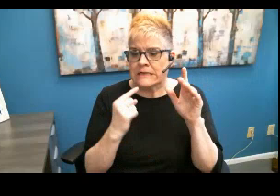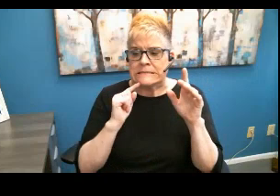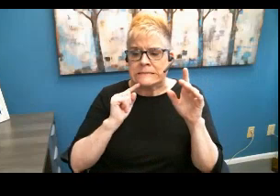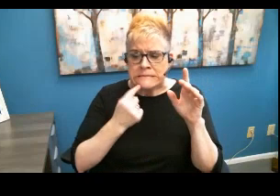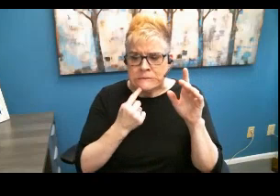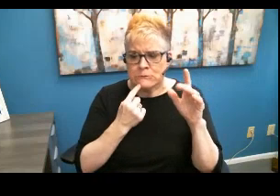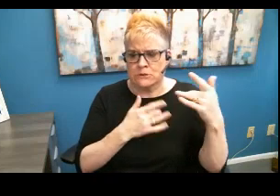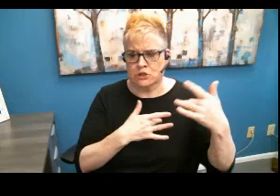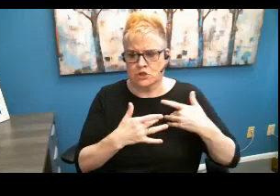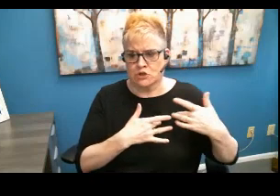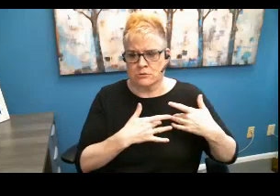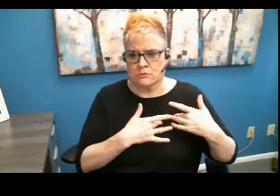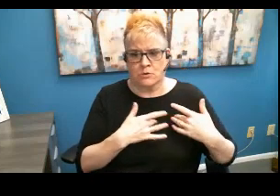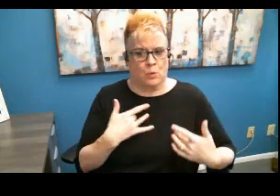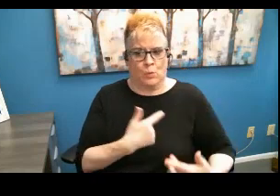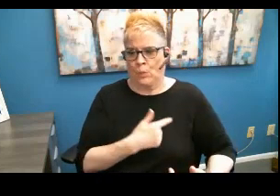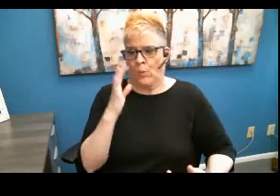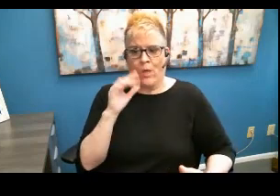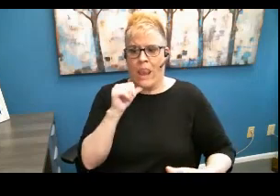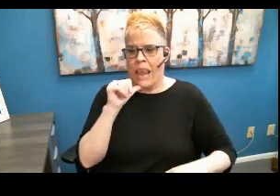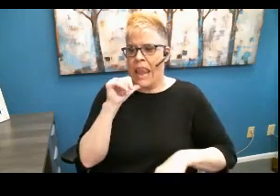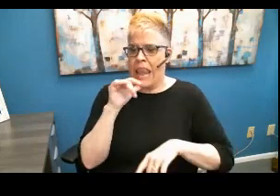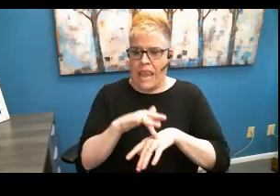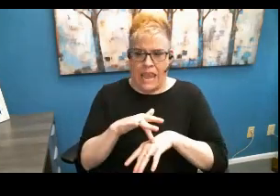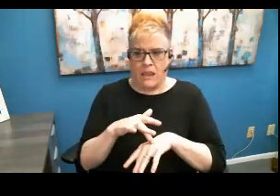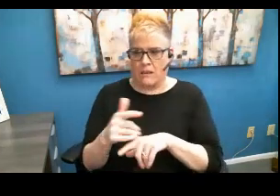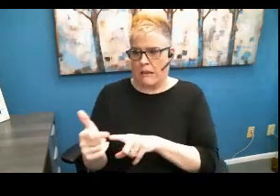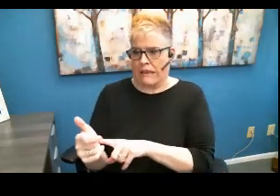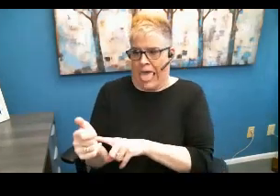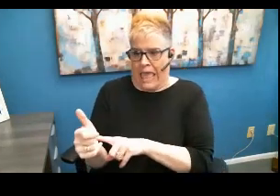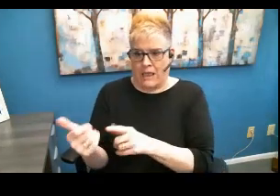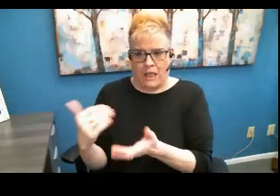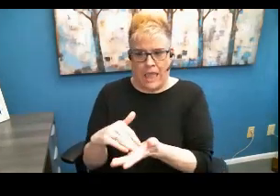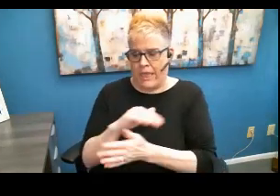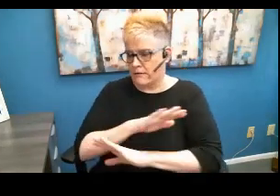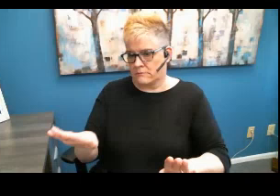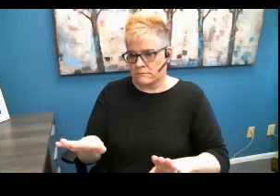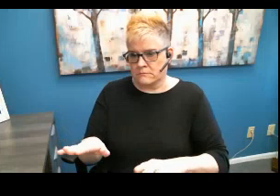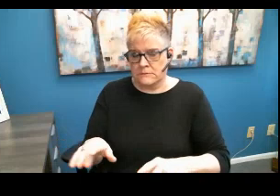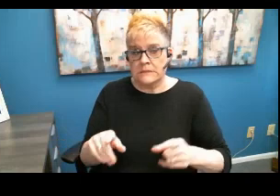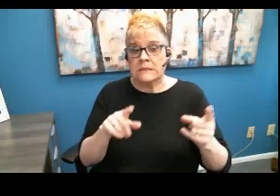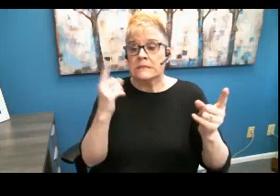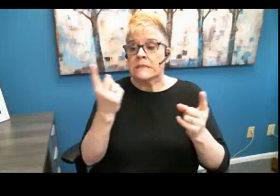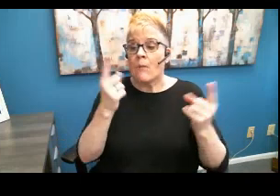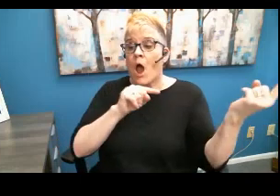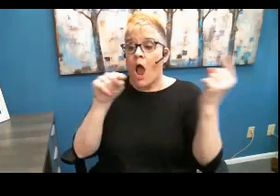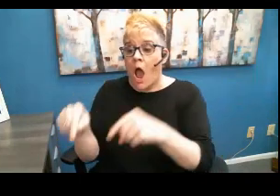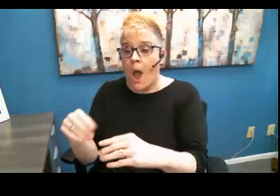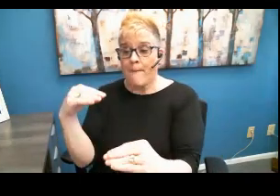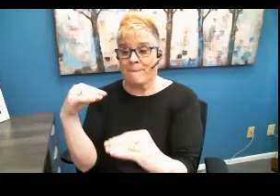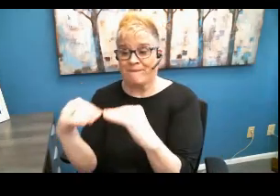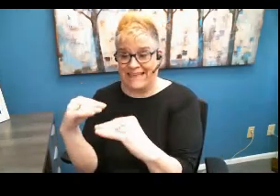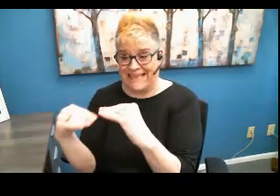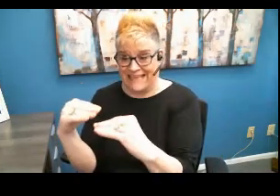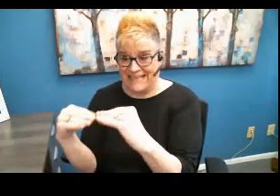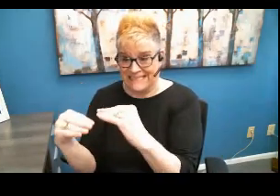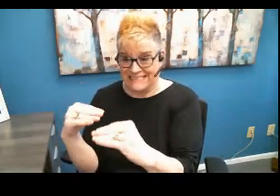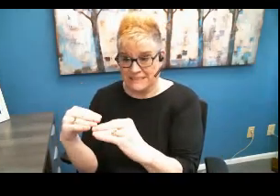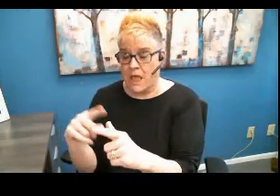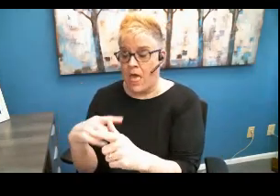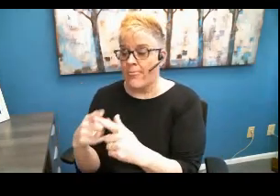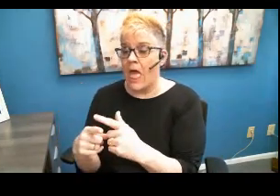we're saying we are not going to light this appliance back up, and you need to have somebody come out and fix it. And then a municipality would actually get a